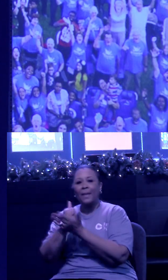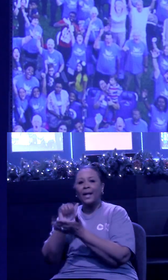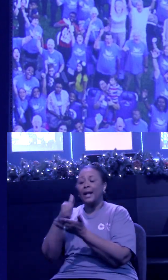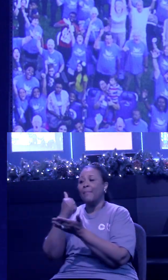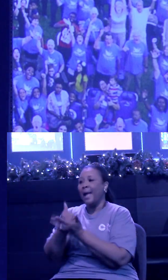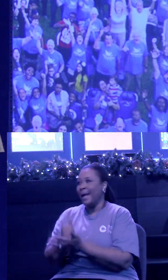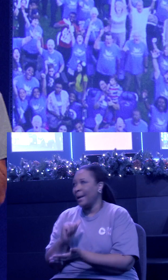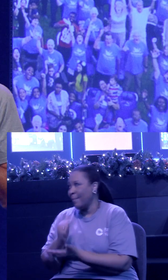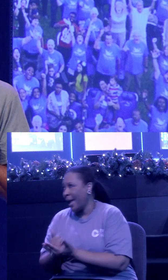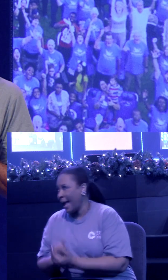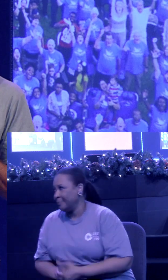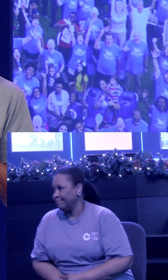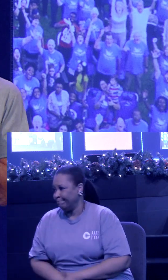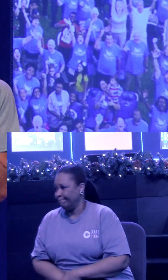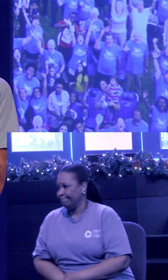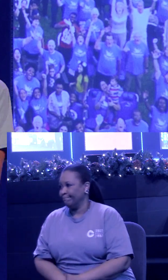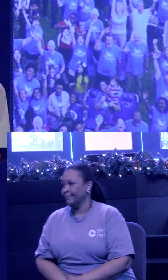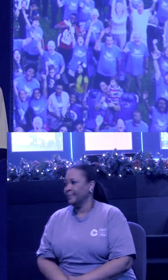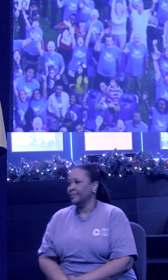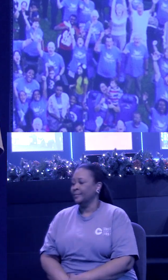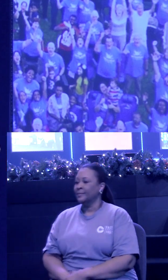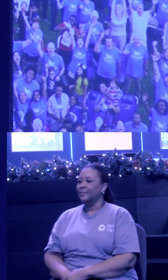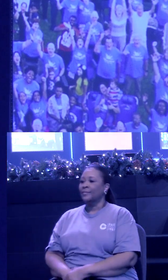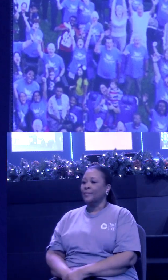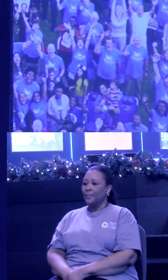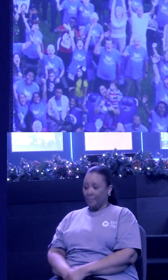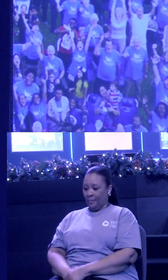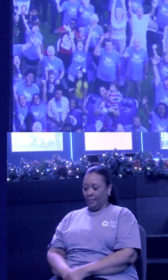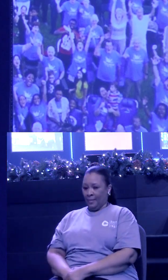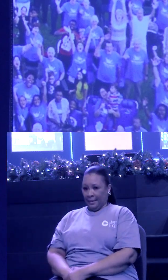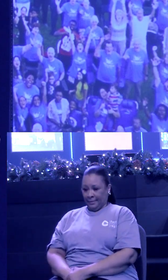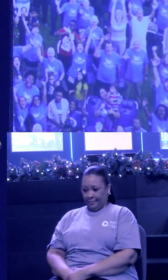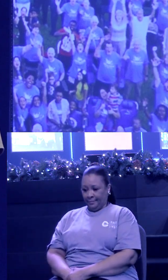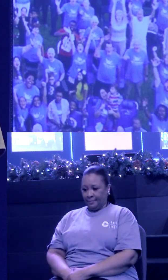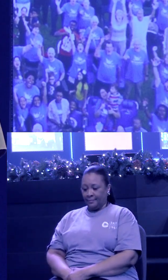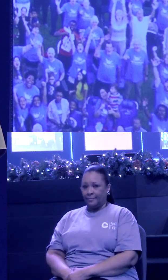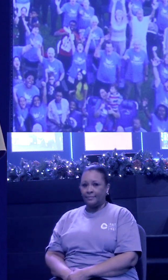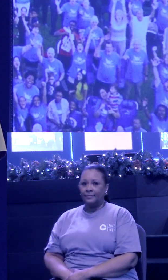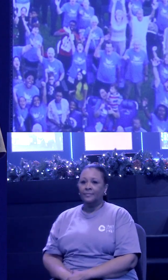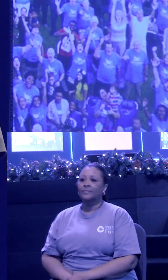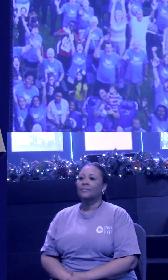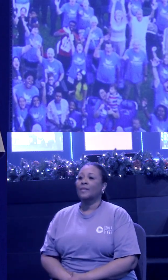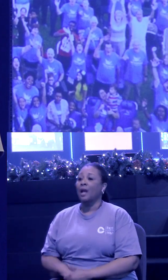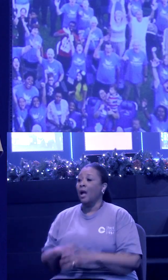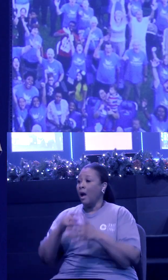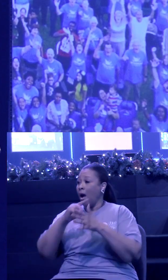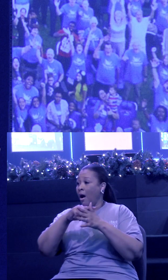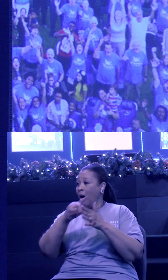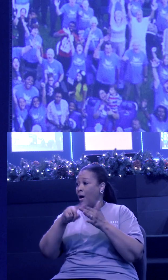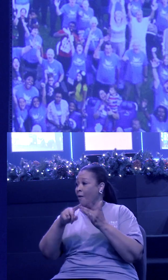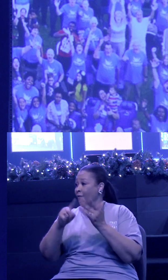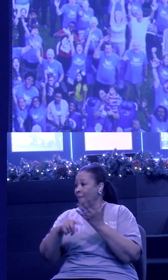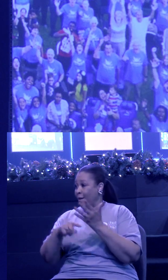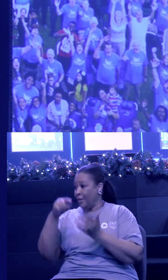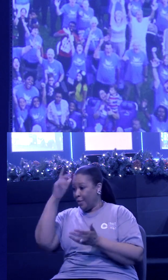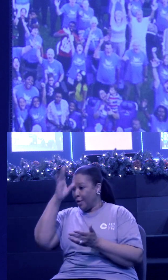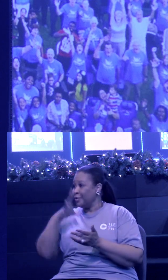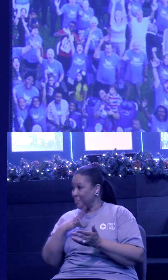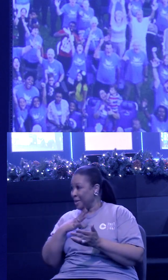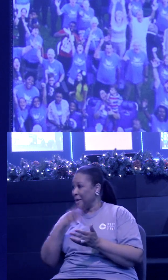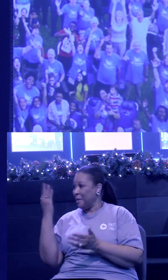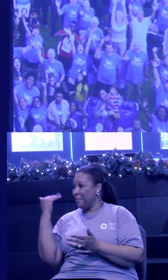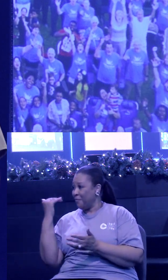Amen, amen. So good. Every single one of those young men